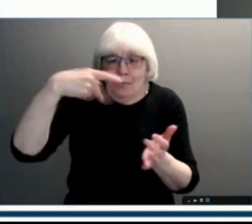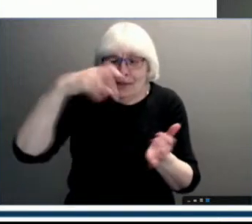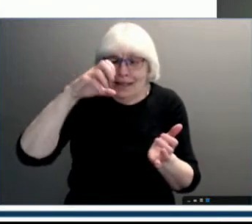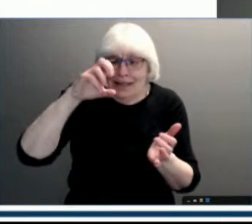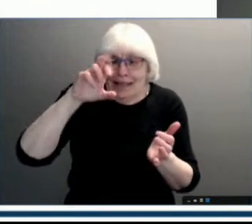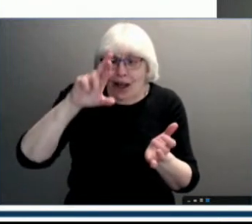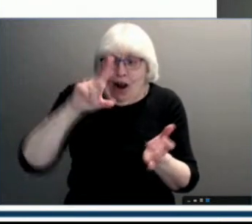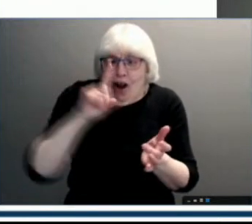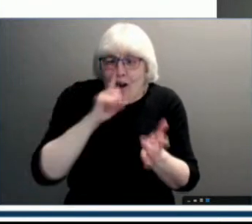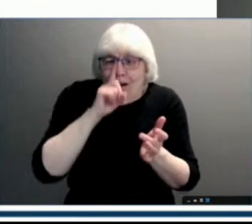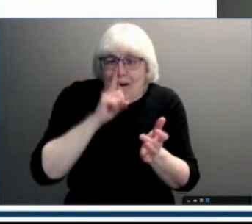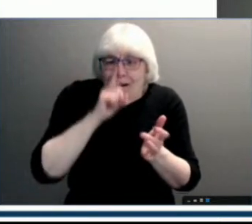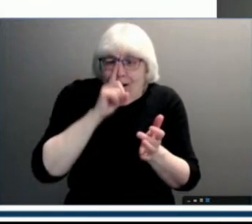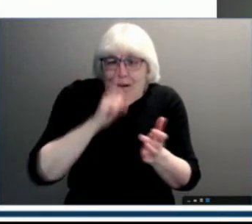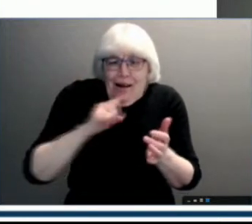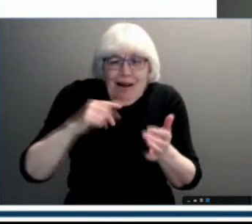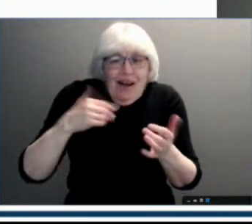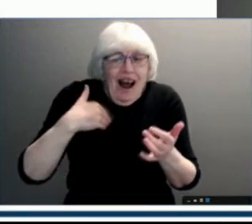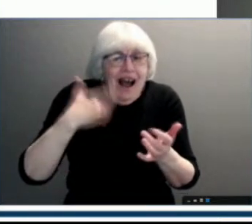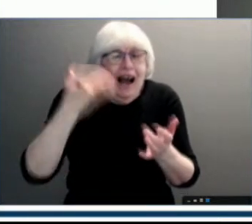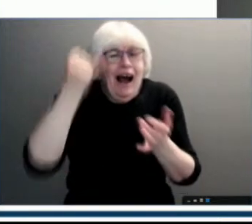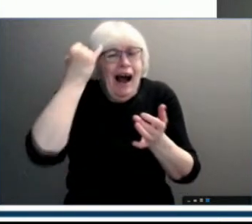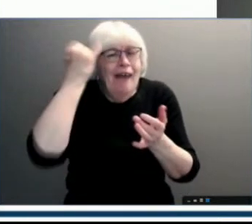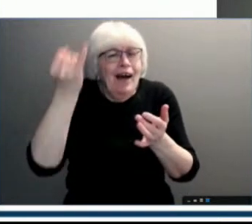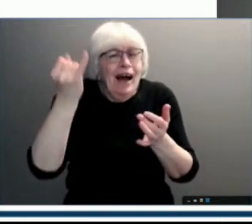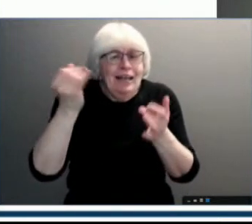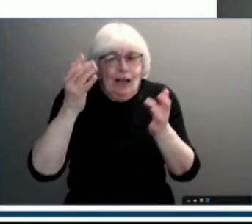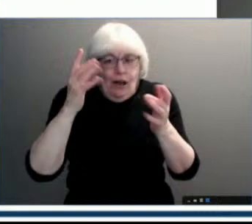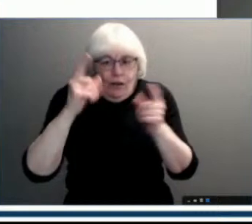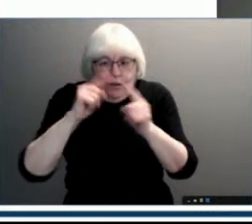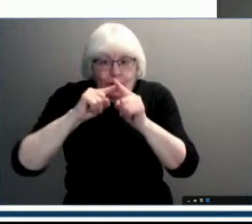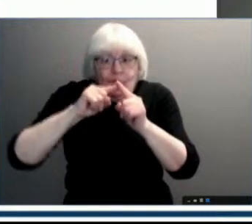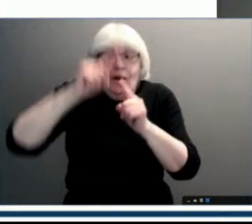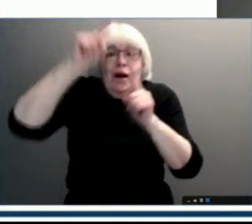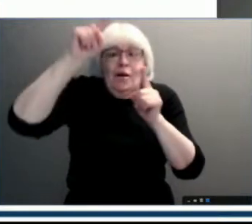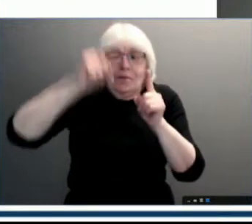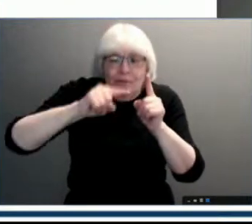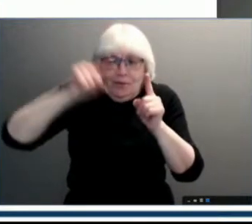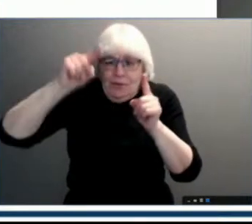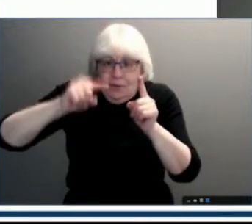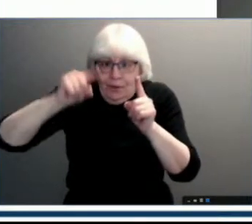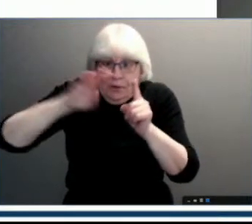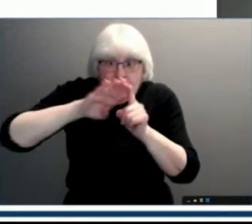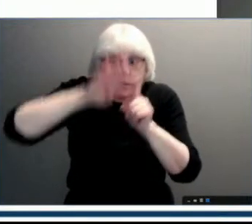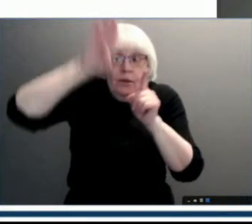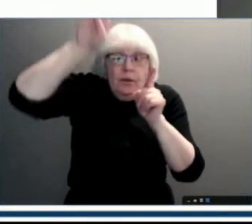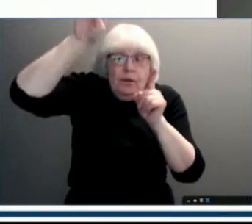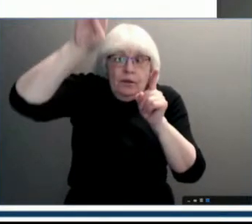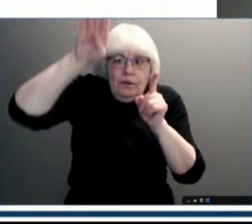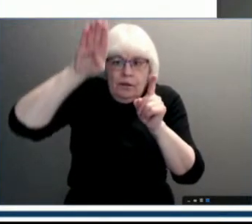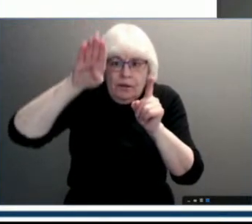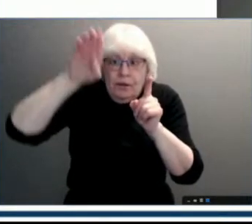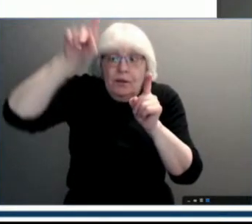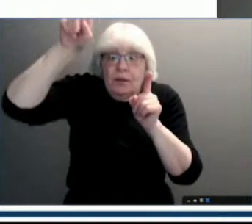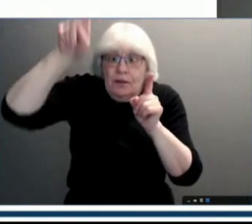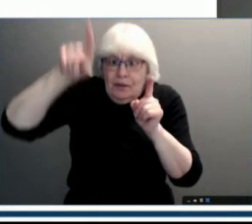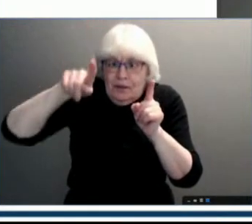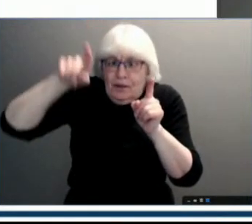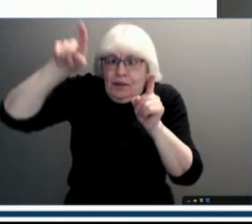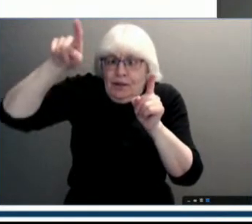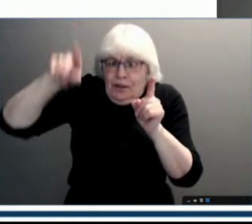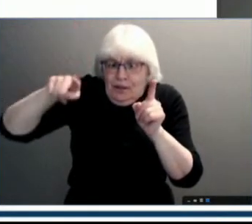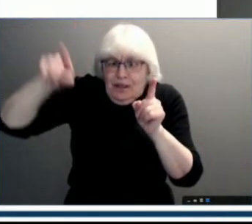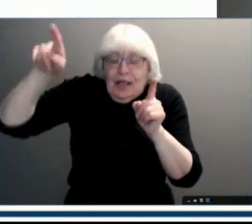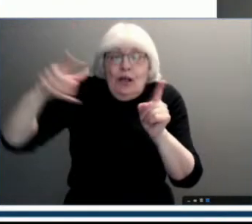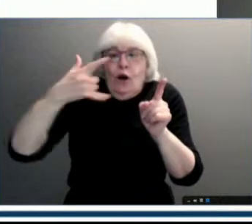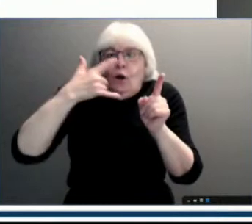the epidemic curve. Are we going up? Are we stable? Are we going down? But it's more important that we look at that with a longer period of time